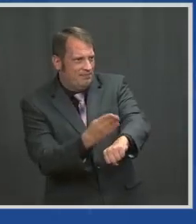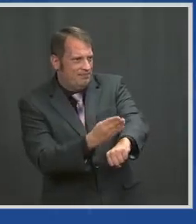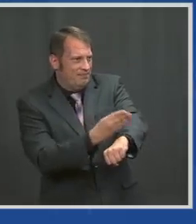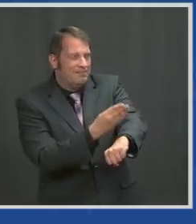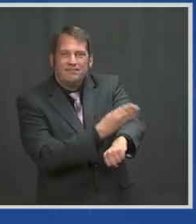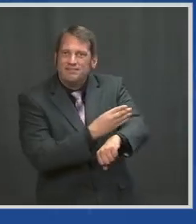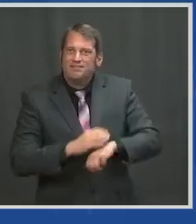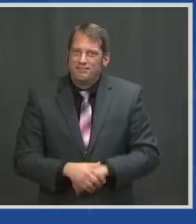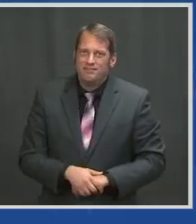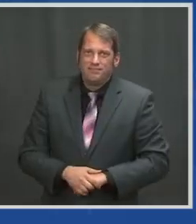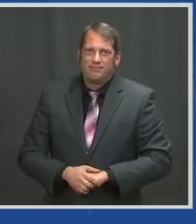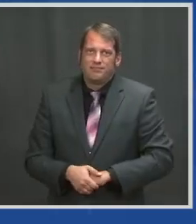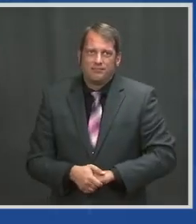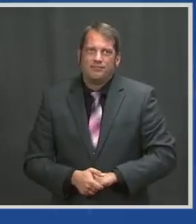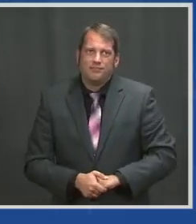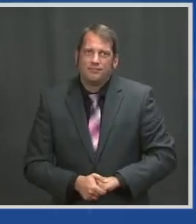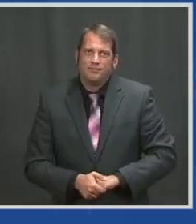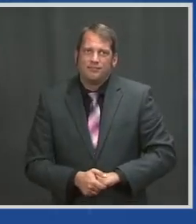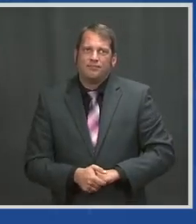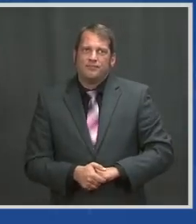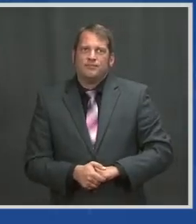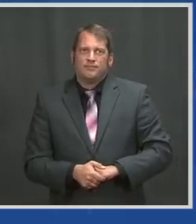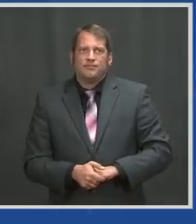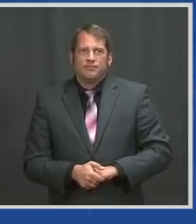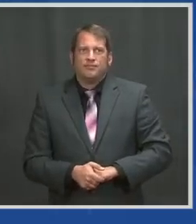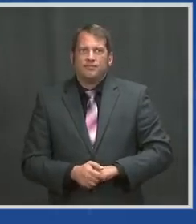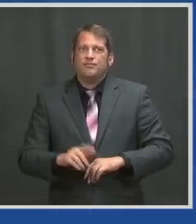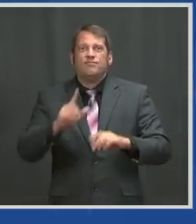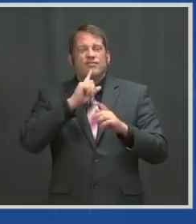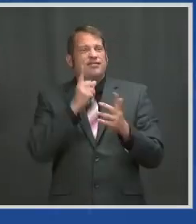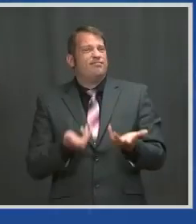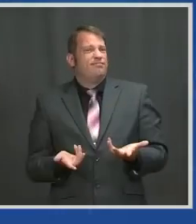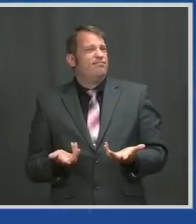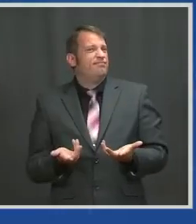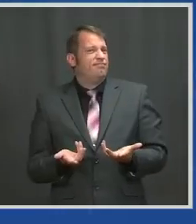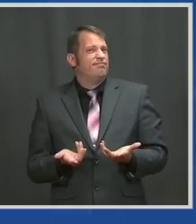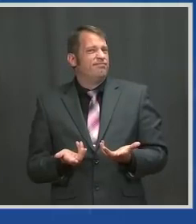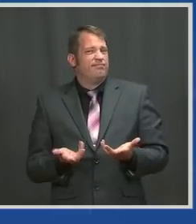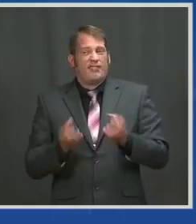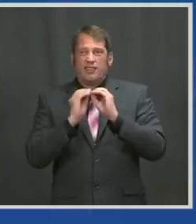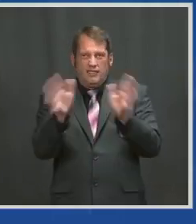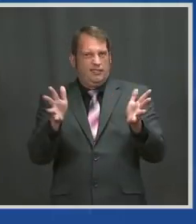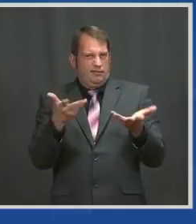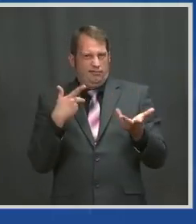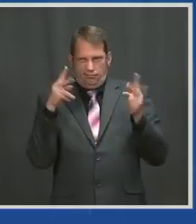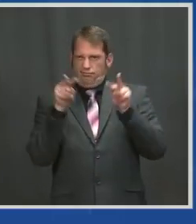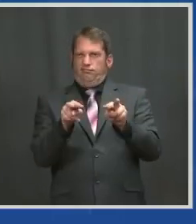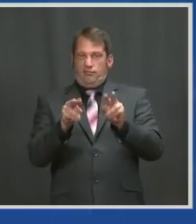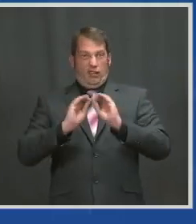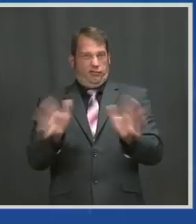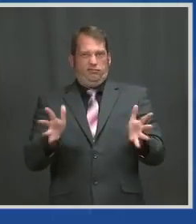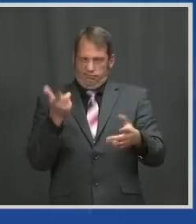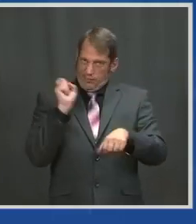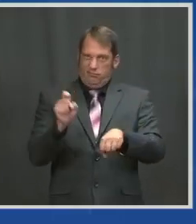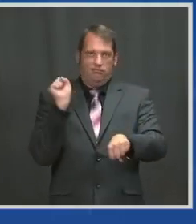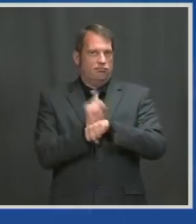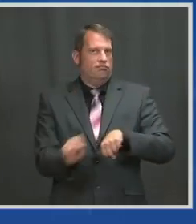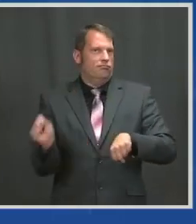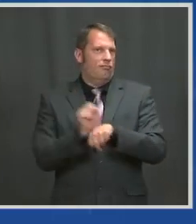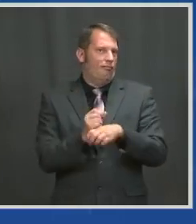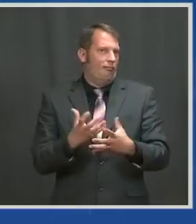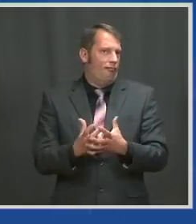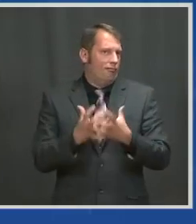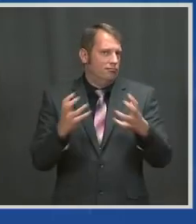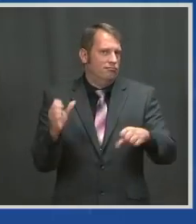state the obvious, we have work to do. But look, let's keep our eye on the ball. That's why the American Rescue Plan is so